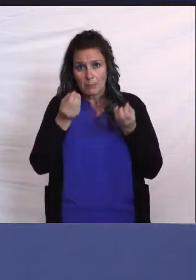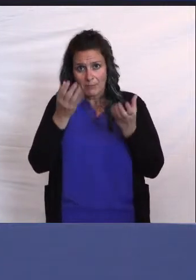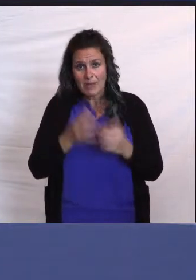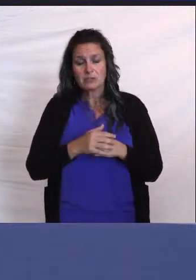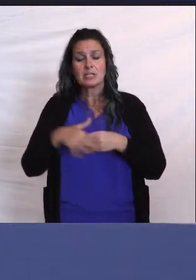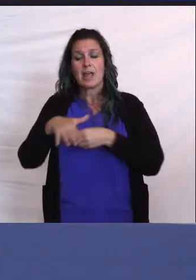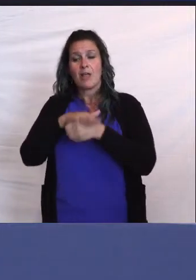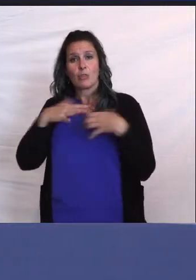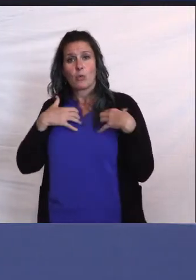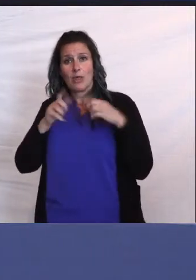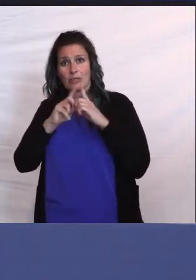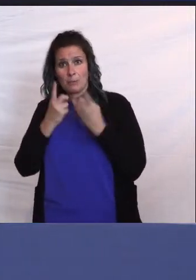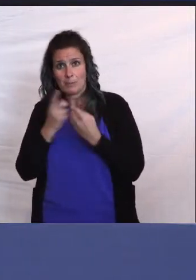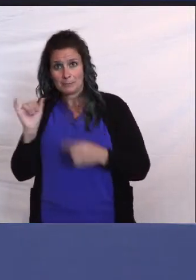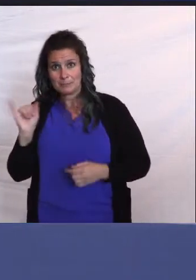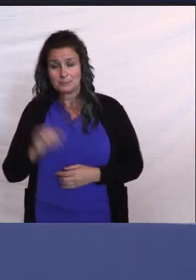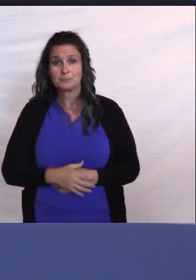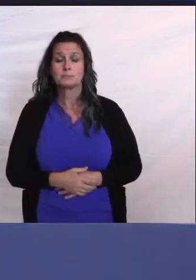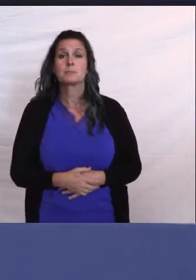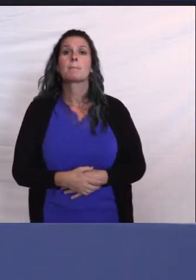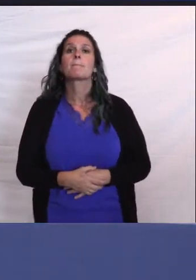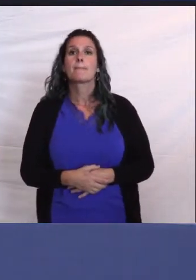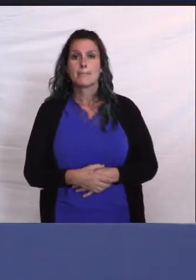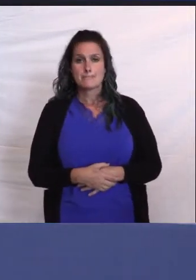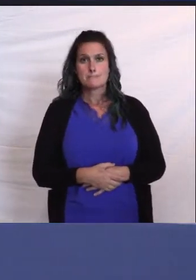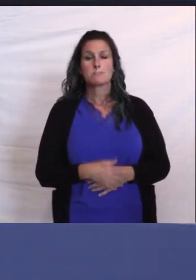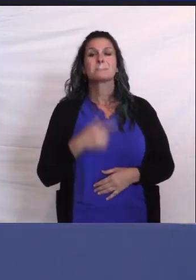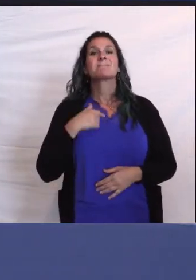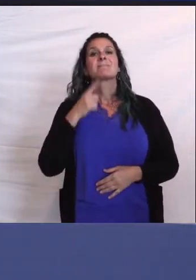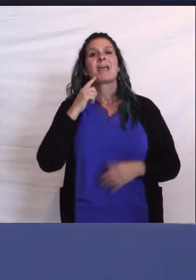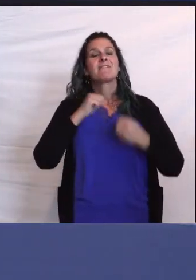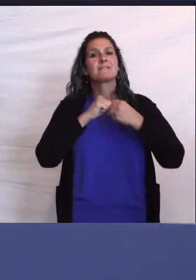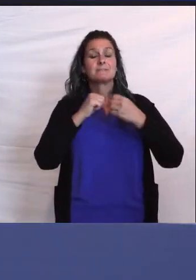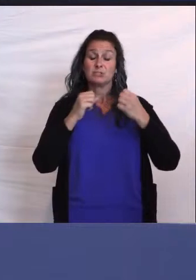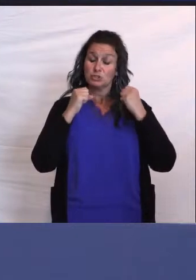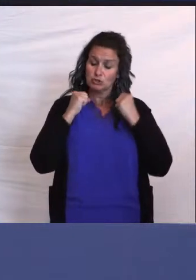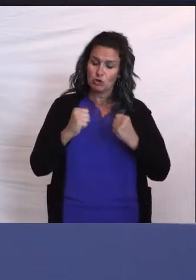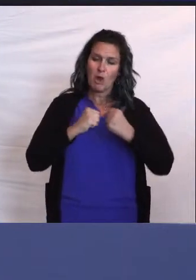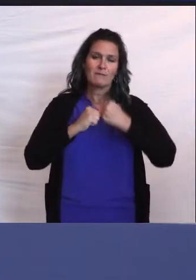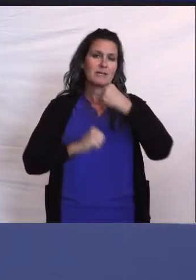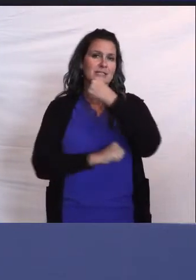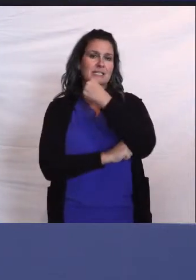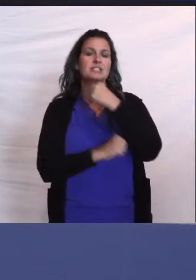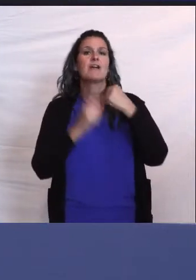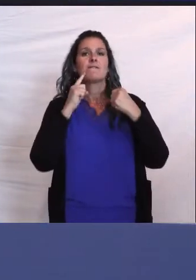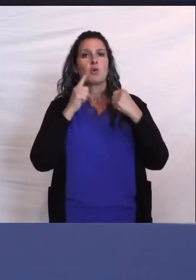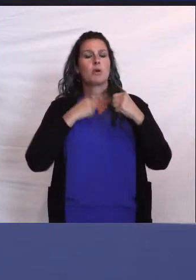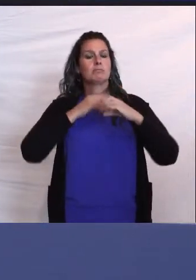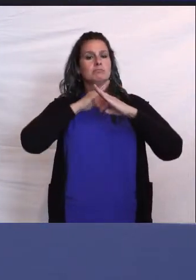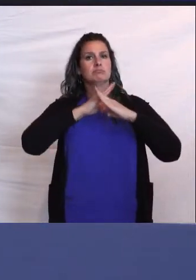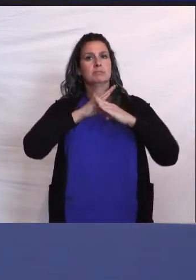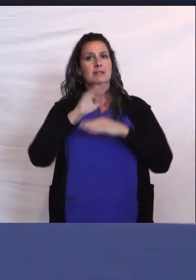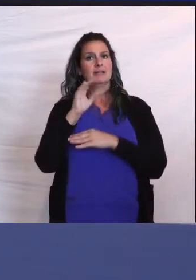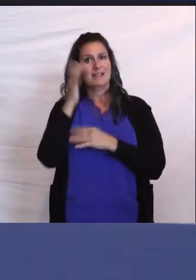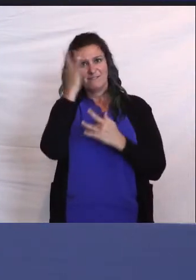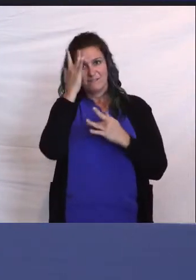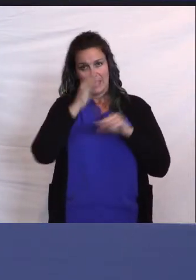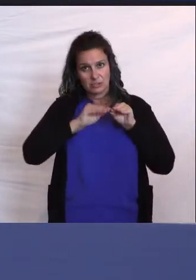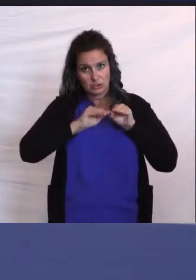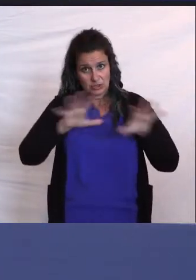departments. Building a strong foundation for infection prevention at every level of healthcare remains a priority for New